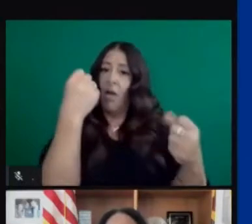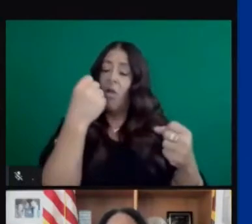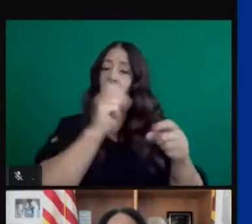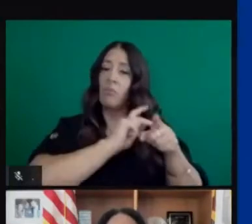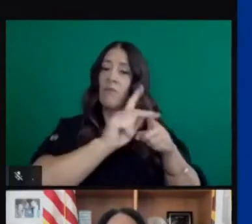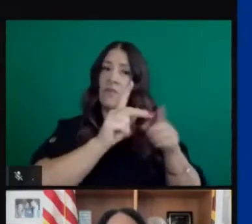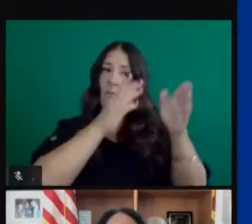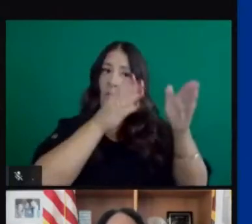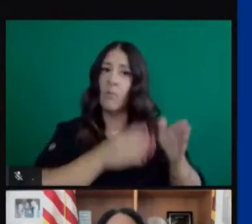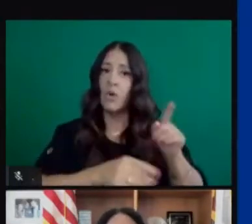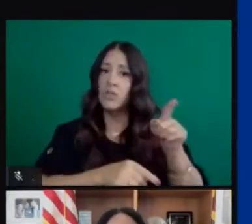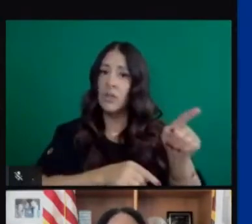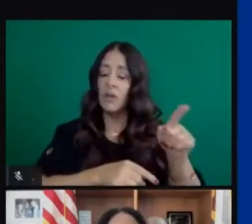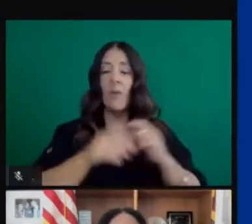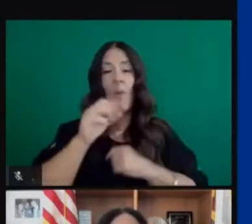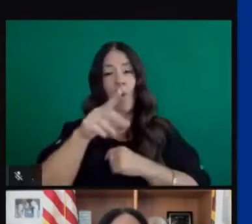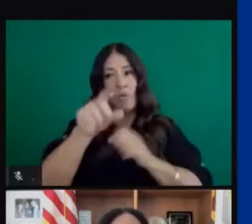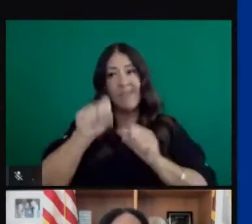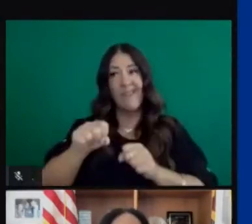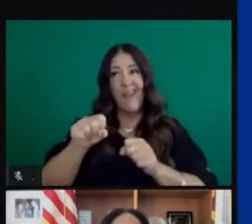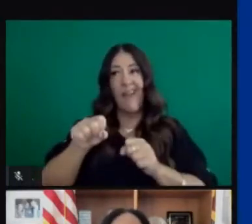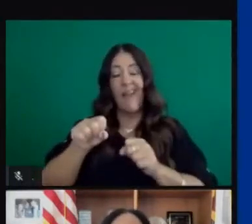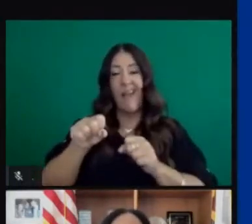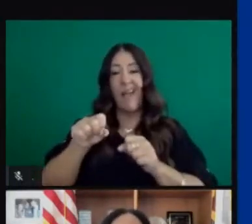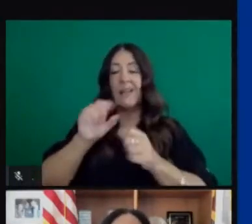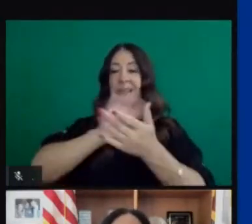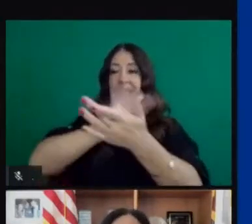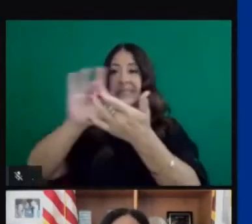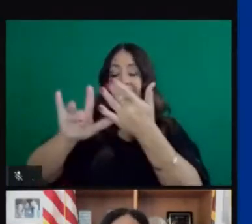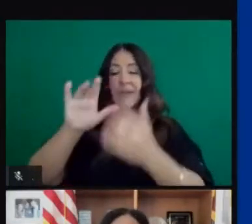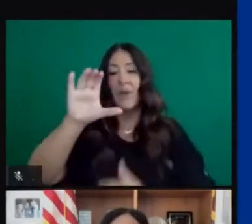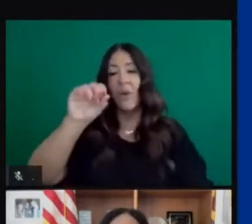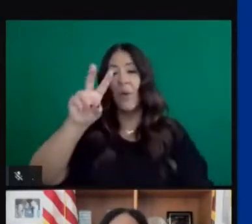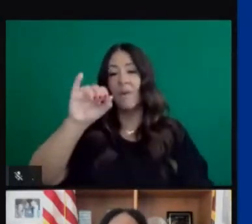you can download the stress relief playbooks at